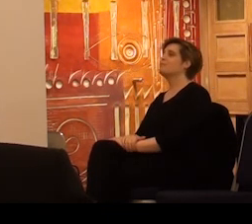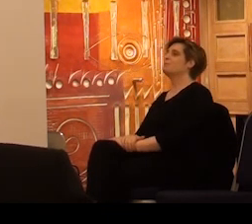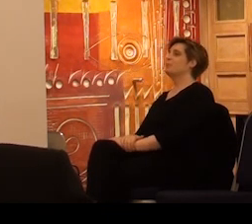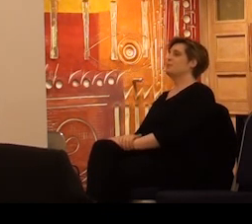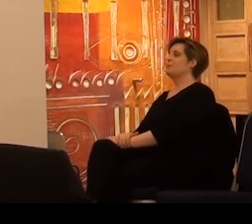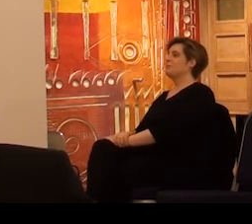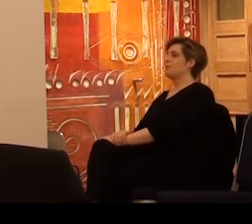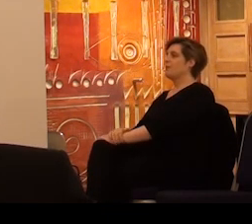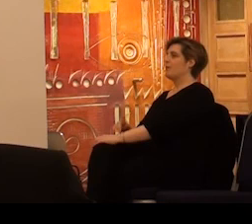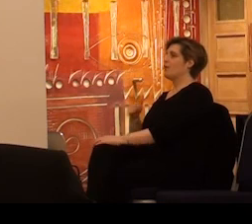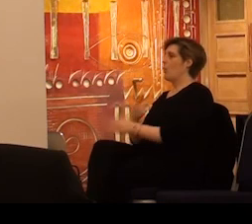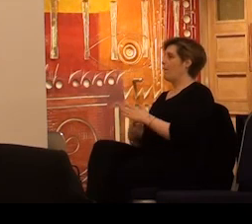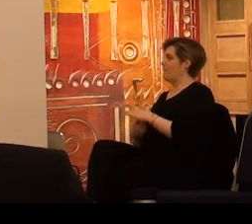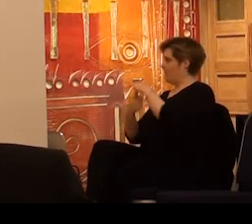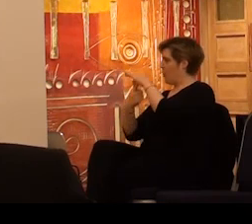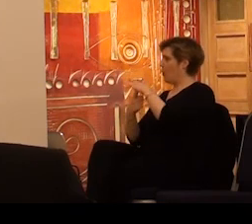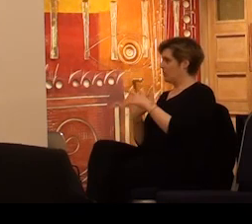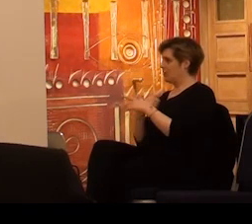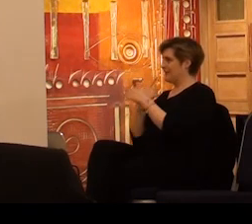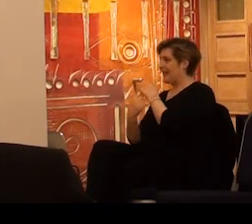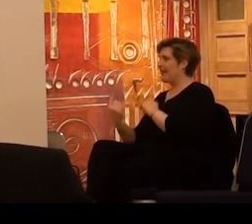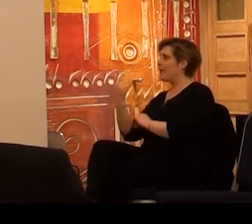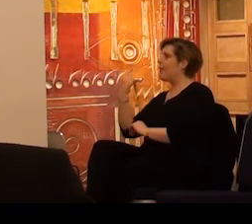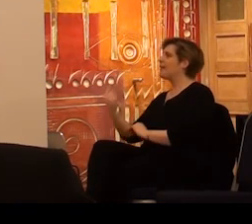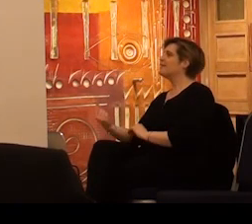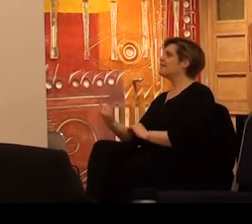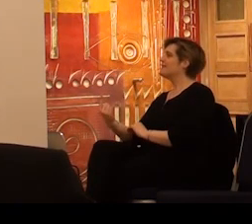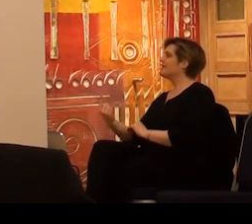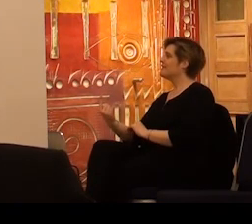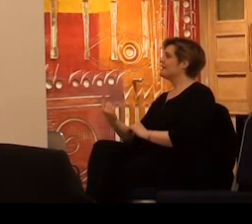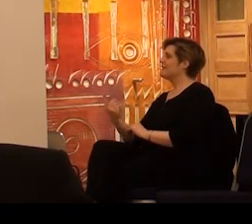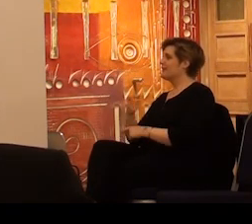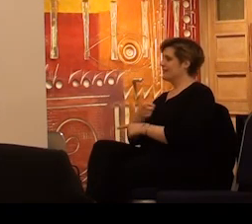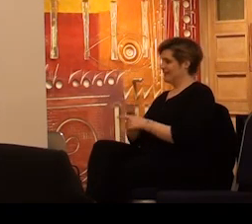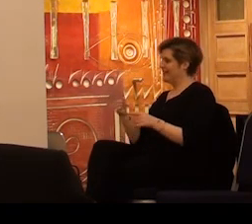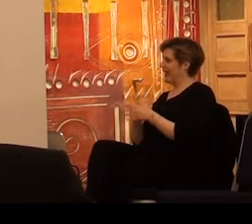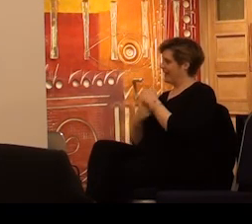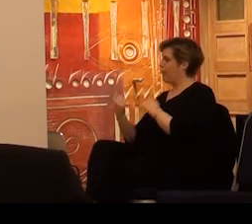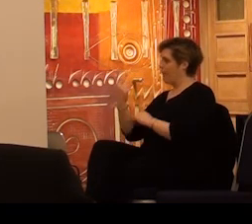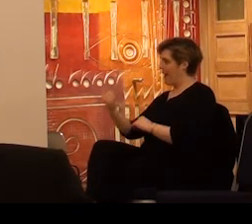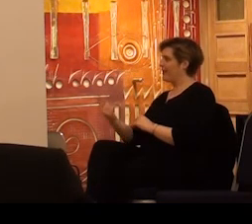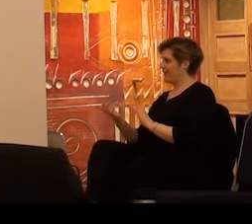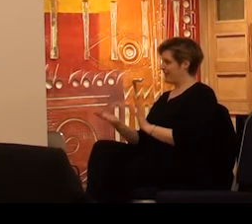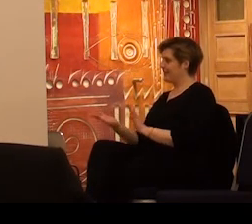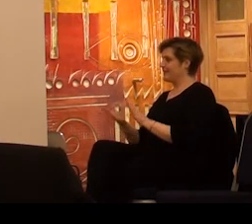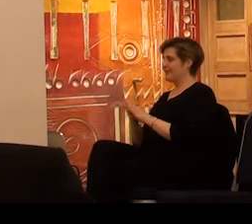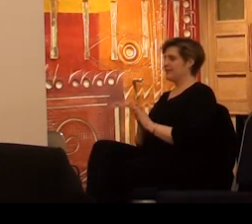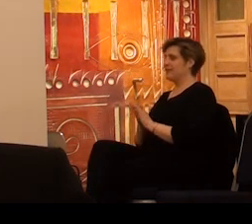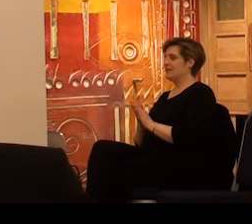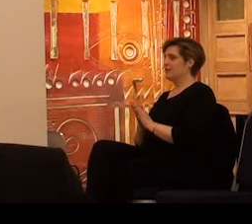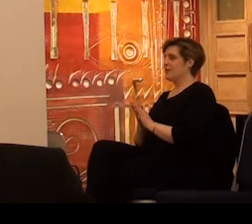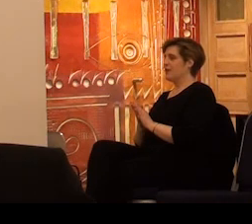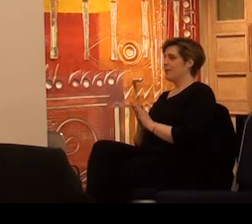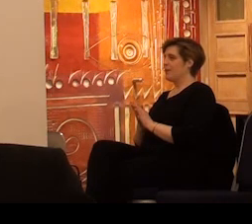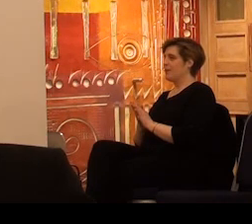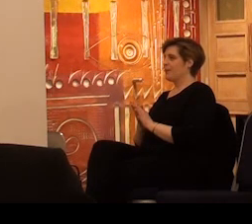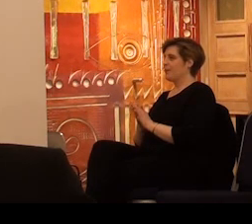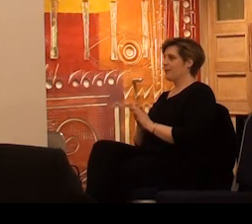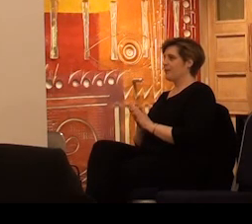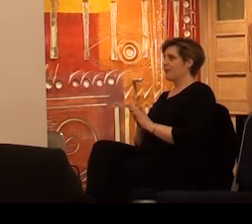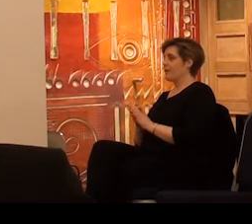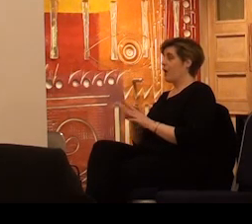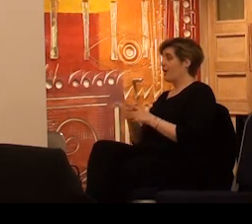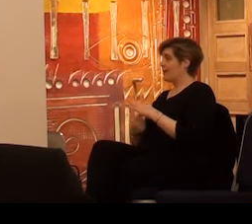qualifications he loves doing, but also to be independent in groups of peers. And I think that's really important. And it's important school evaluation mechanisms support